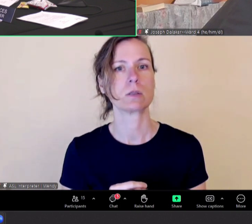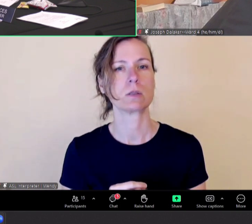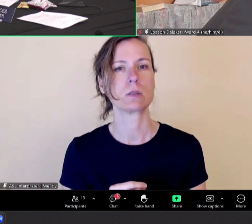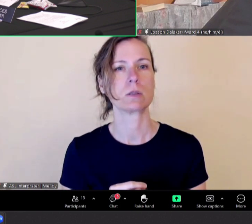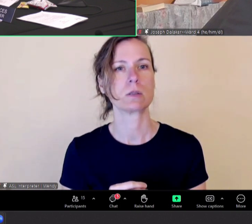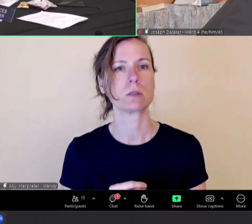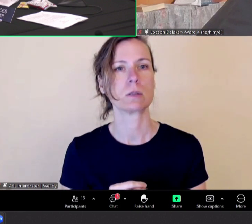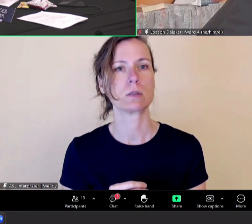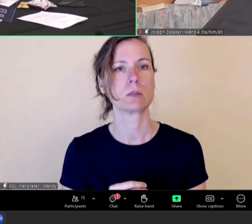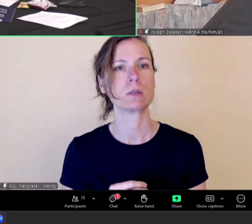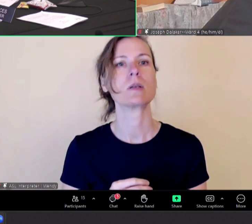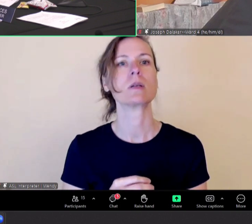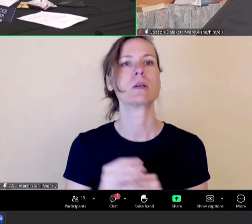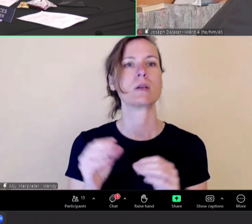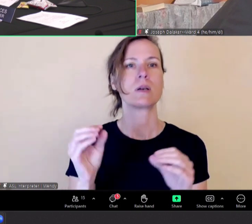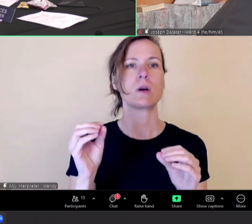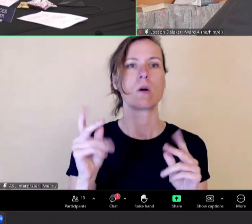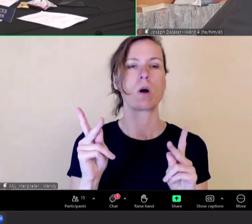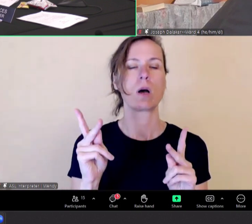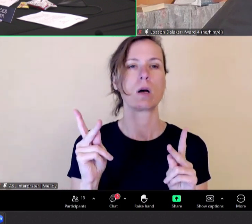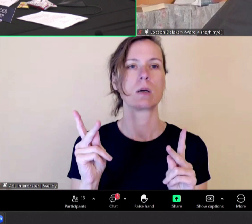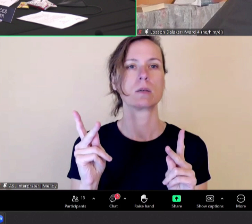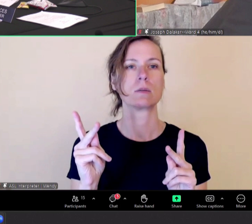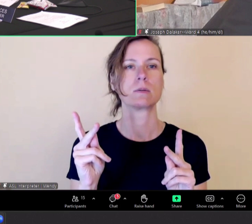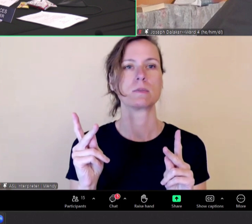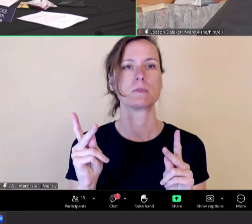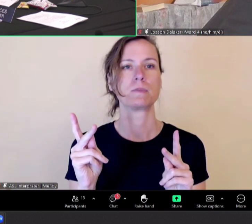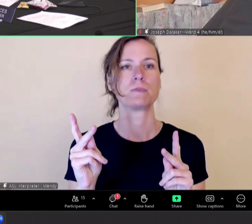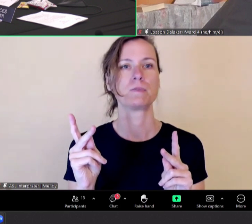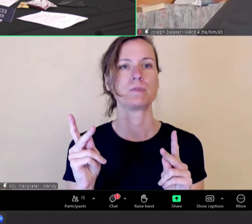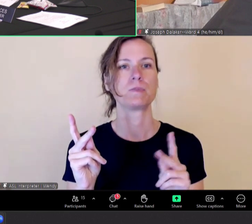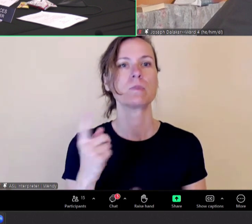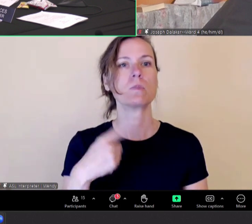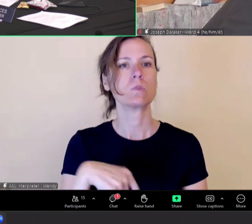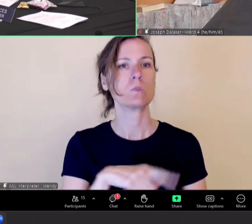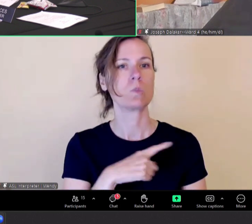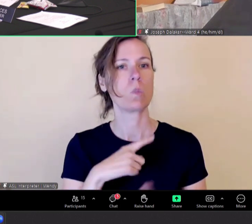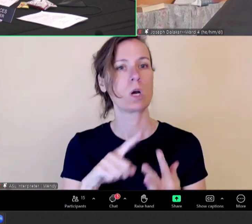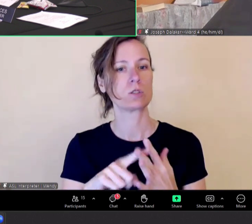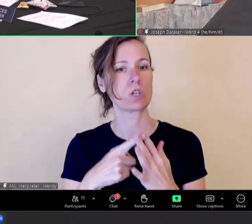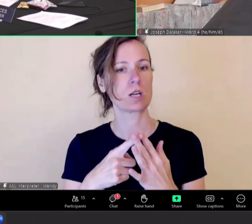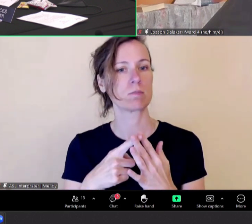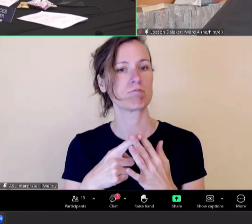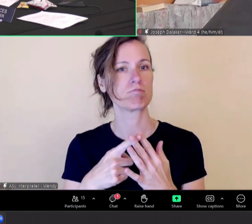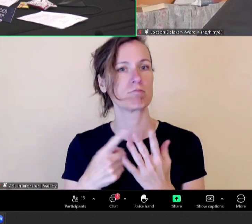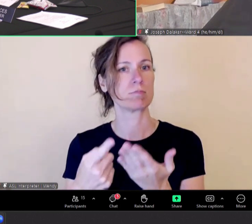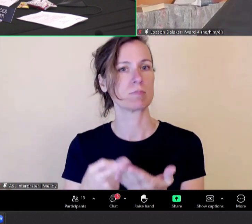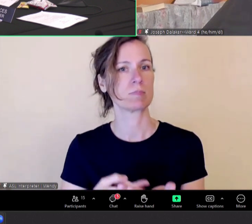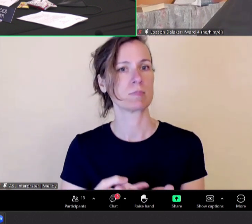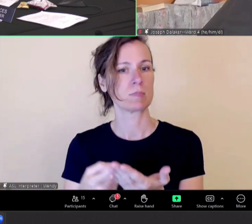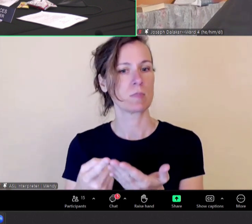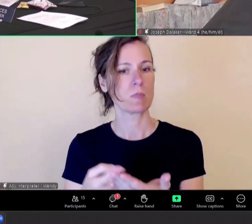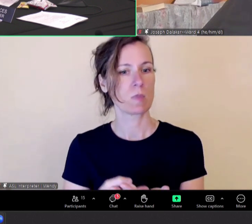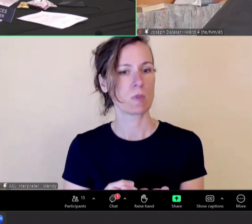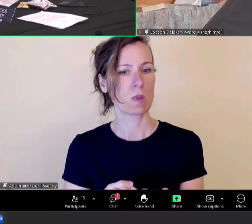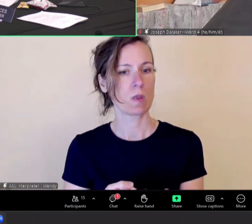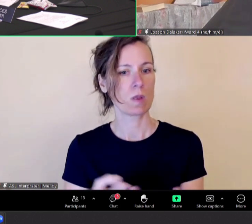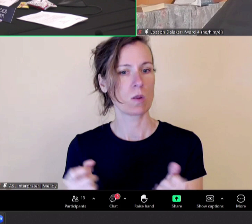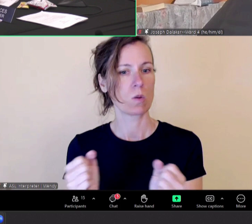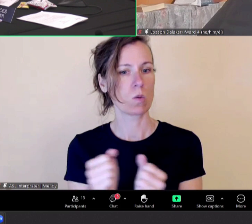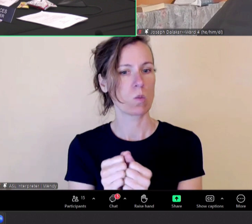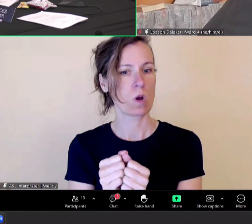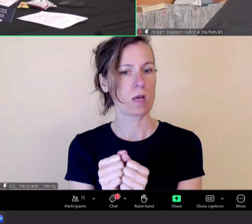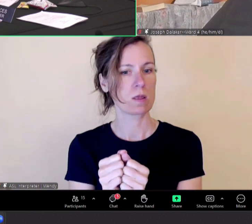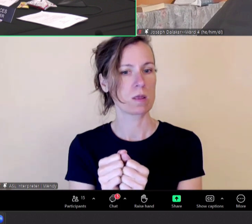I should, okay. Well, all right. Well, we started talks with the, with Ward 5 and Ward 6, Cheverly Station